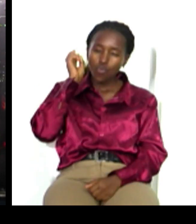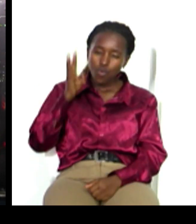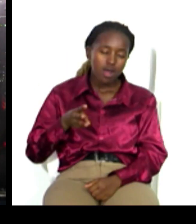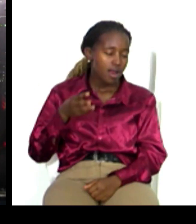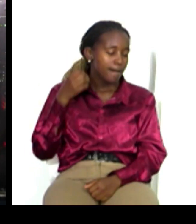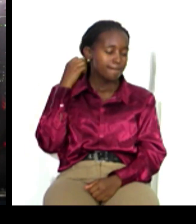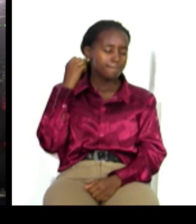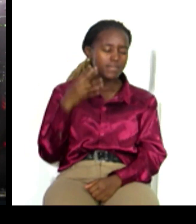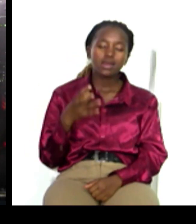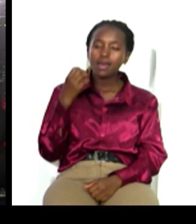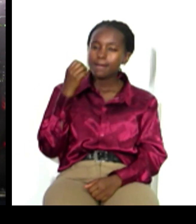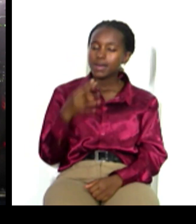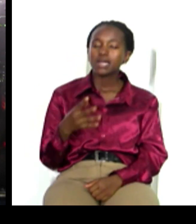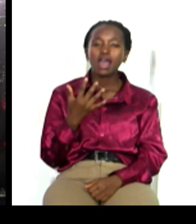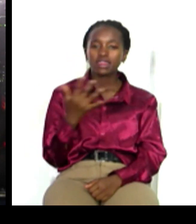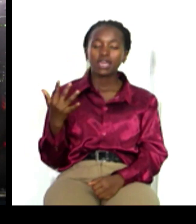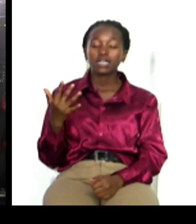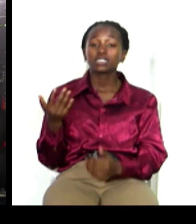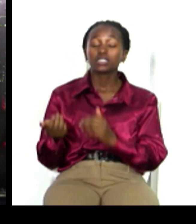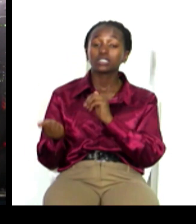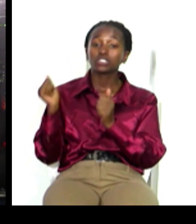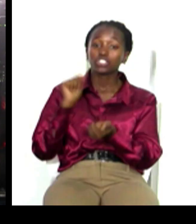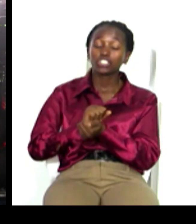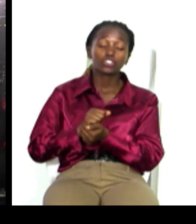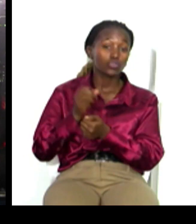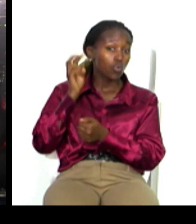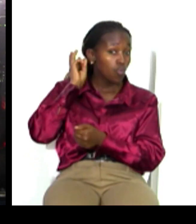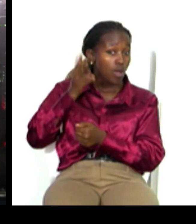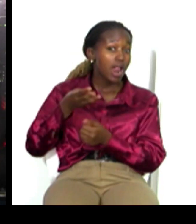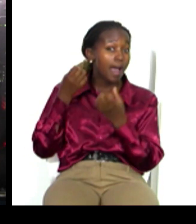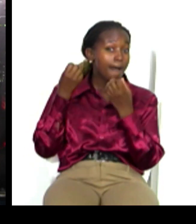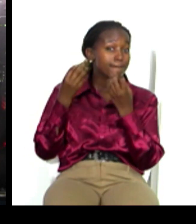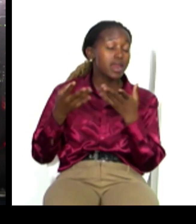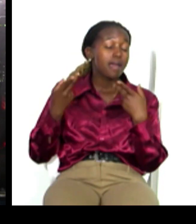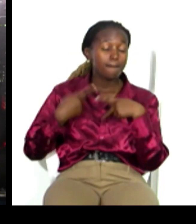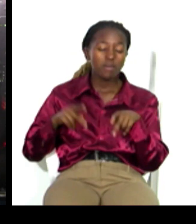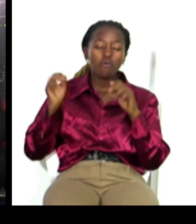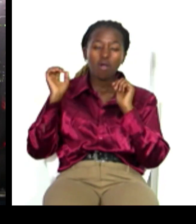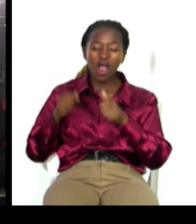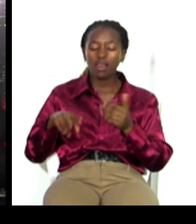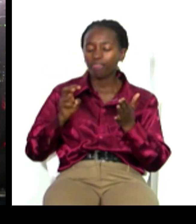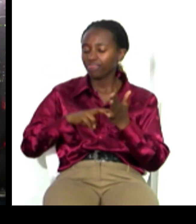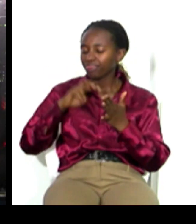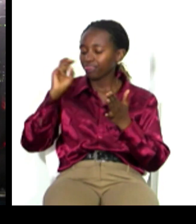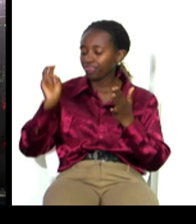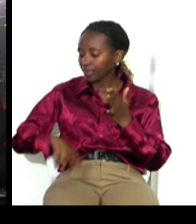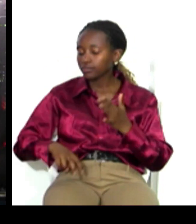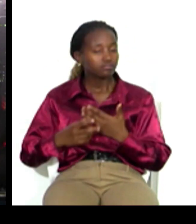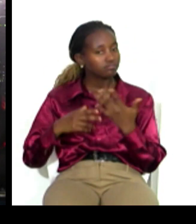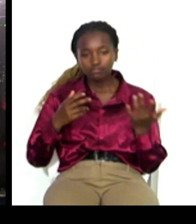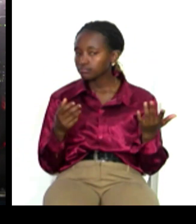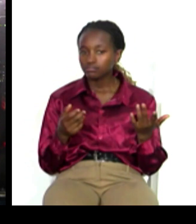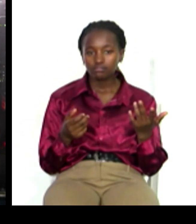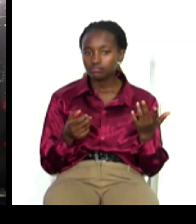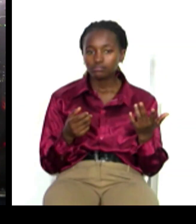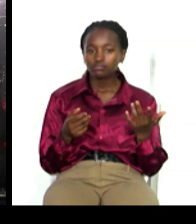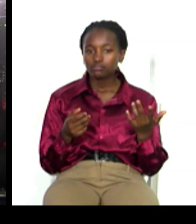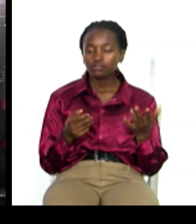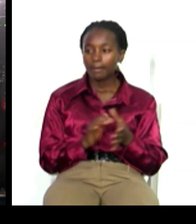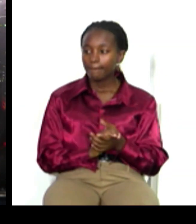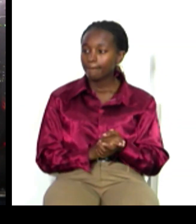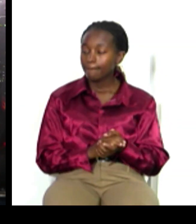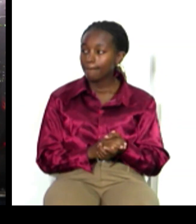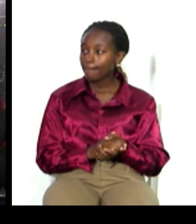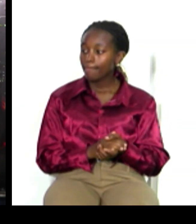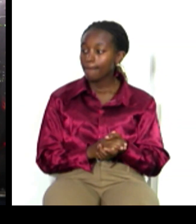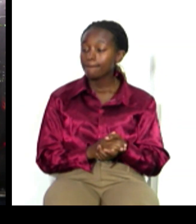the even party, people are going to get out of that party. Right. Yes, it's going to happen. No. And the game plan